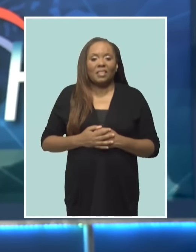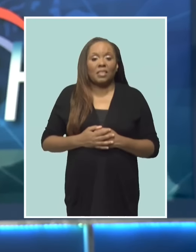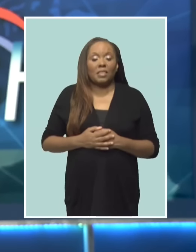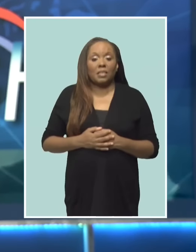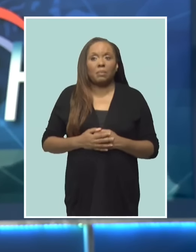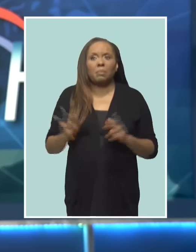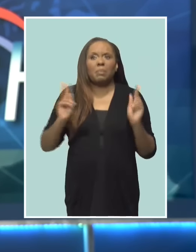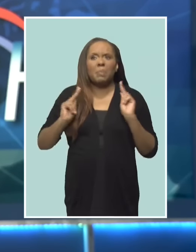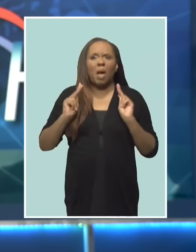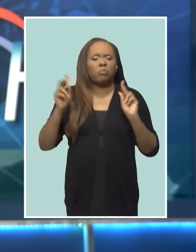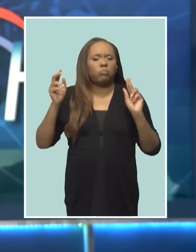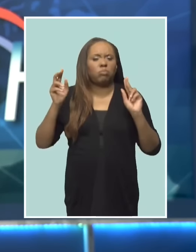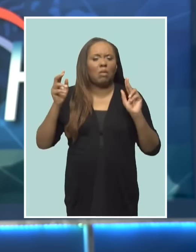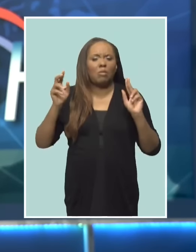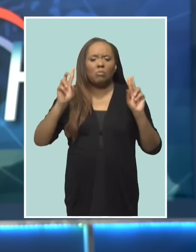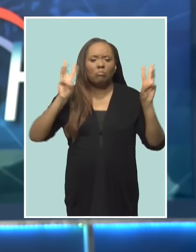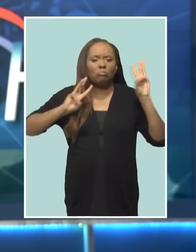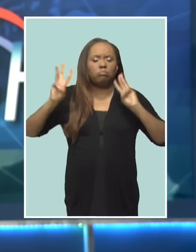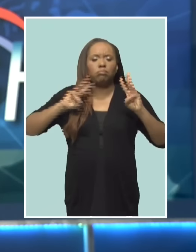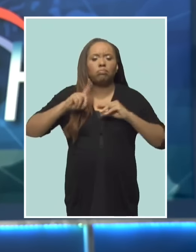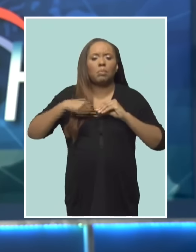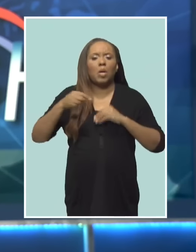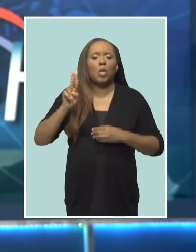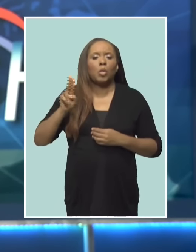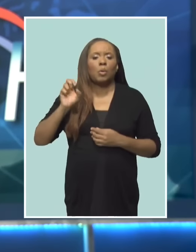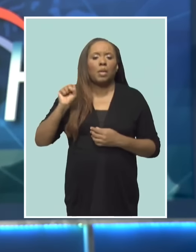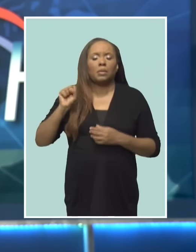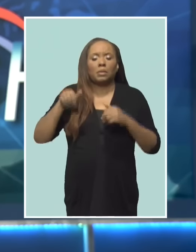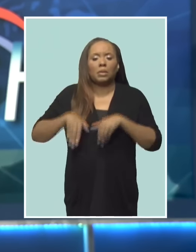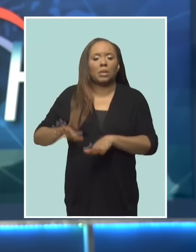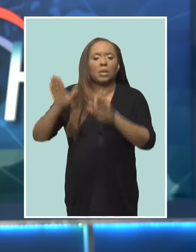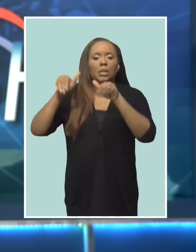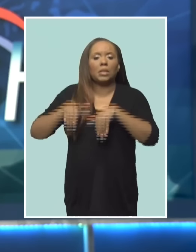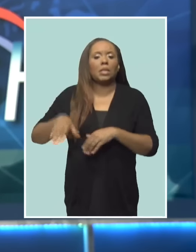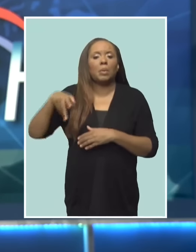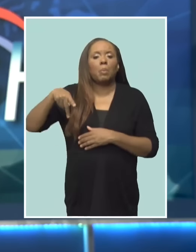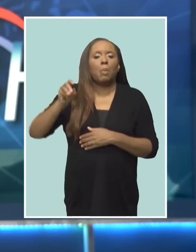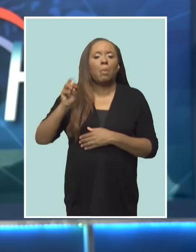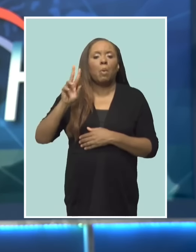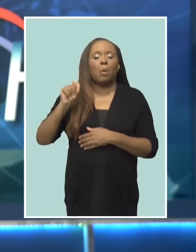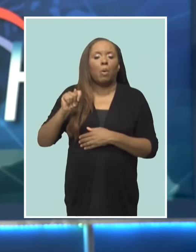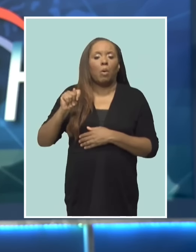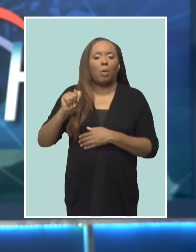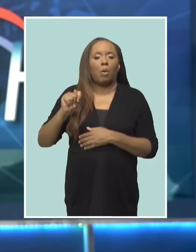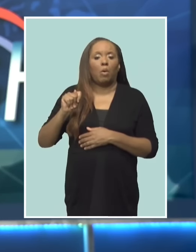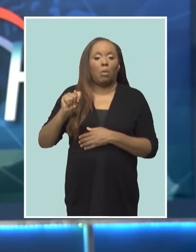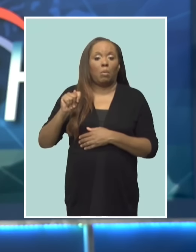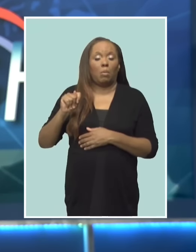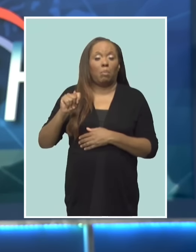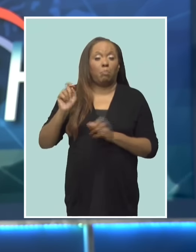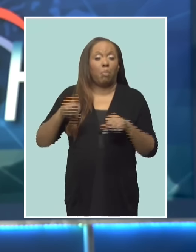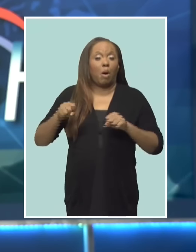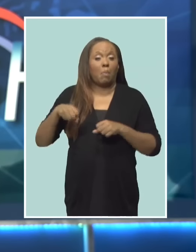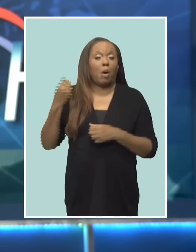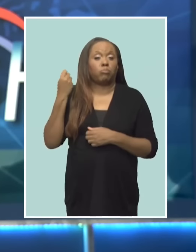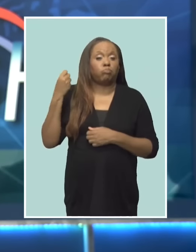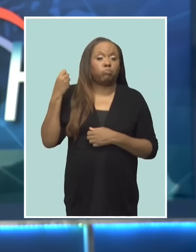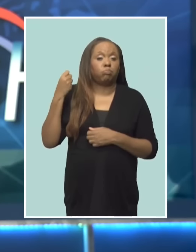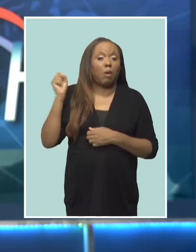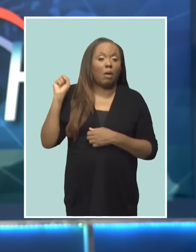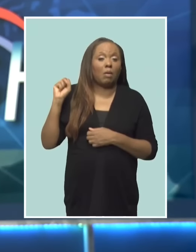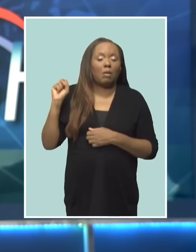at U.S. seaports by the International Longshoremen's Association and the severe effects it could have on Barbadian businesses and